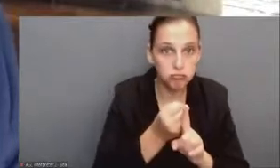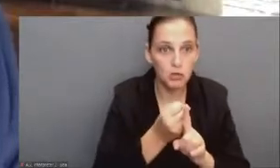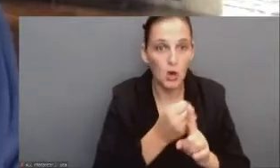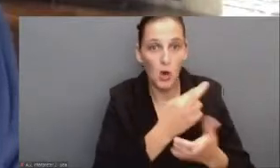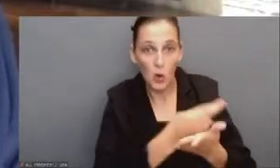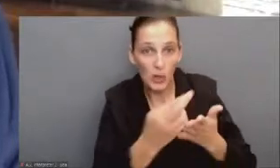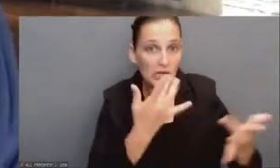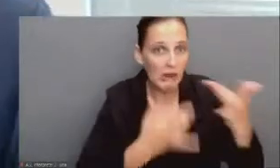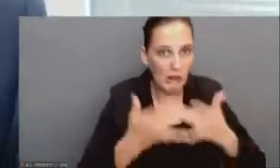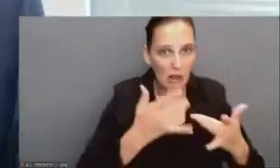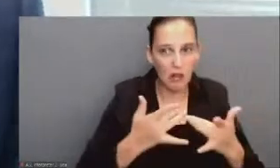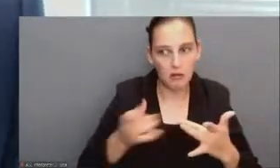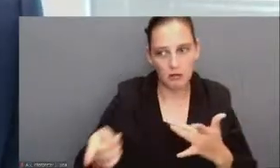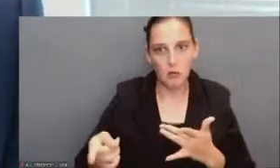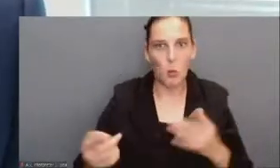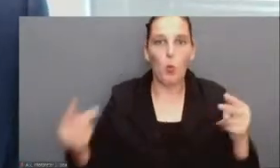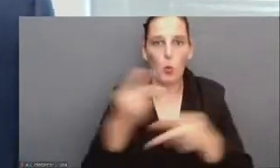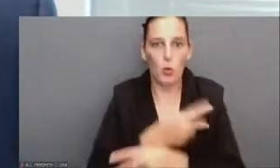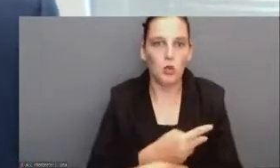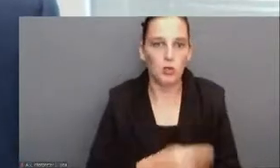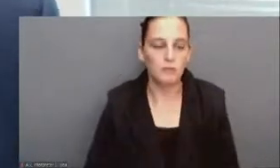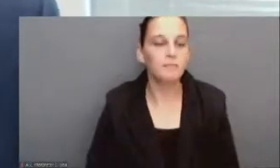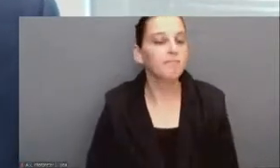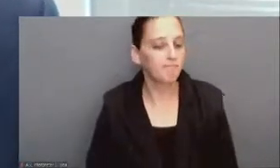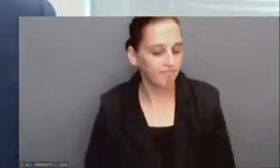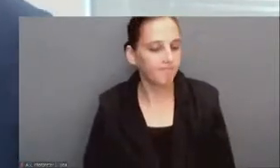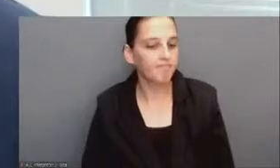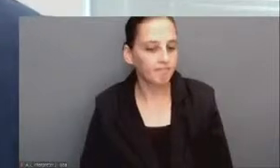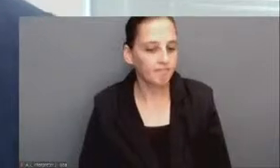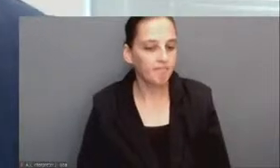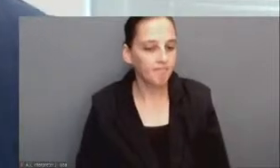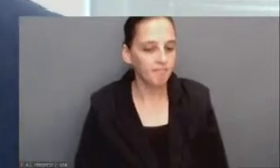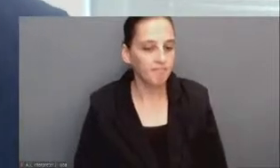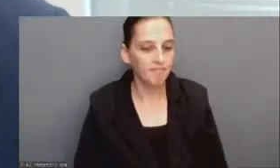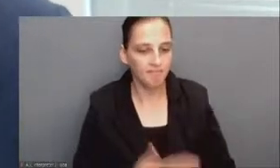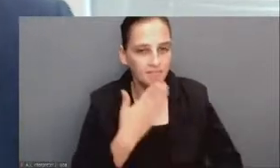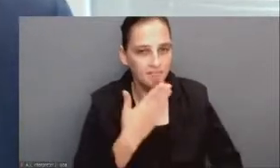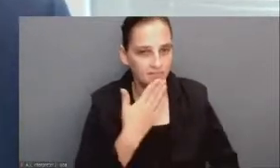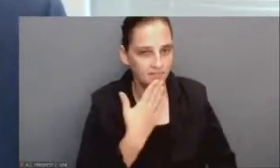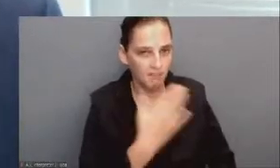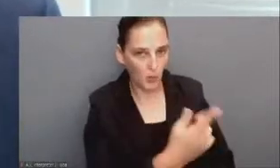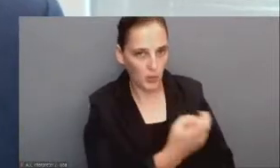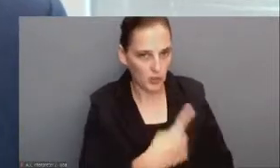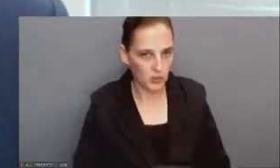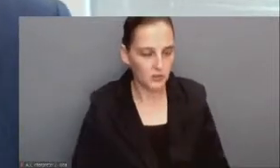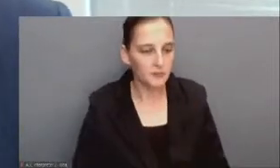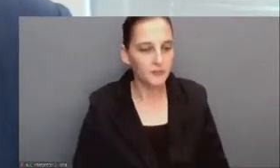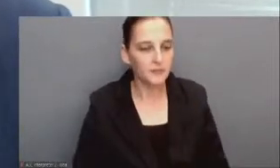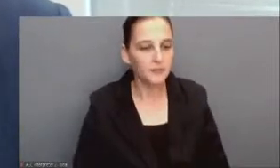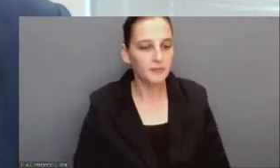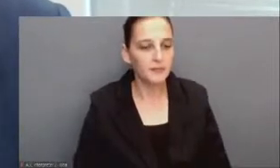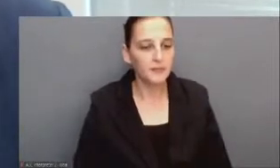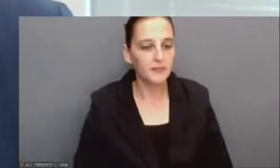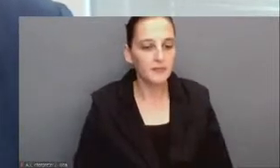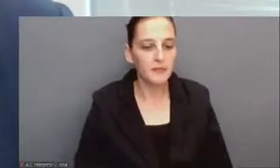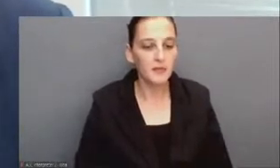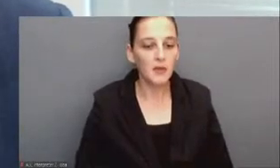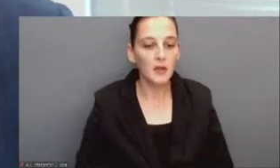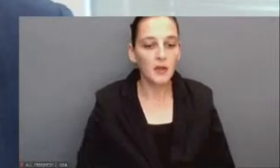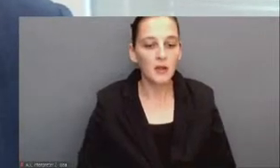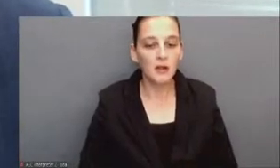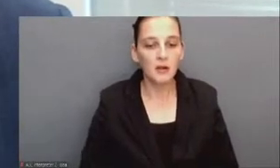scarce. Yeah, so I would say a couple of things about that, and thank you for the question. One thing we've seen over the